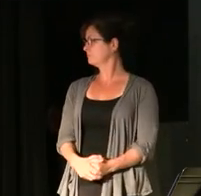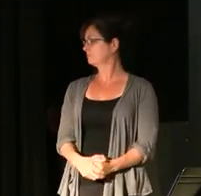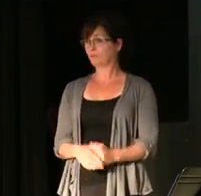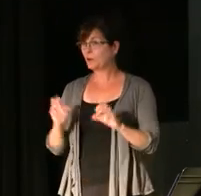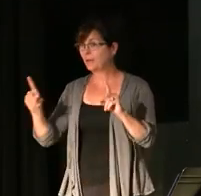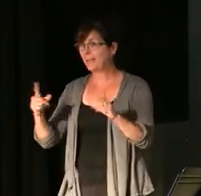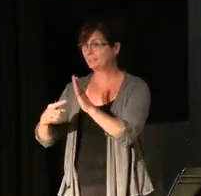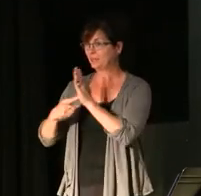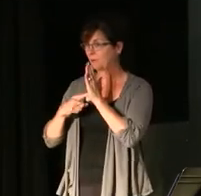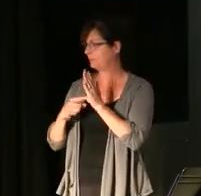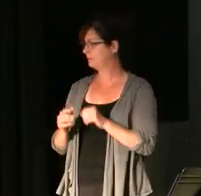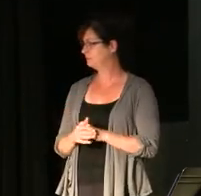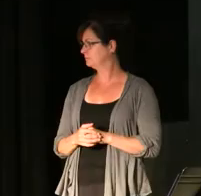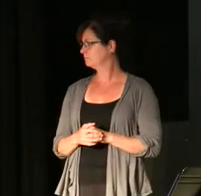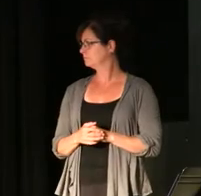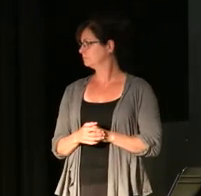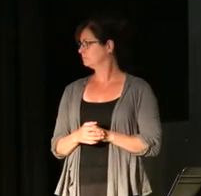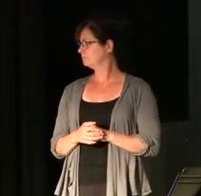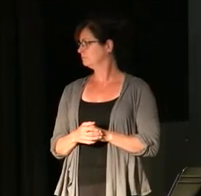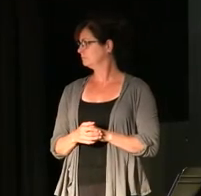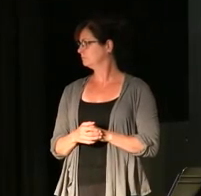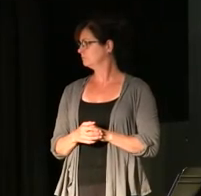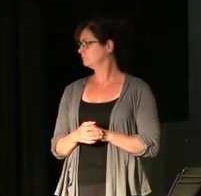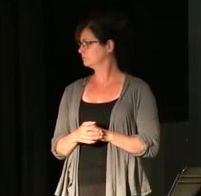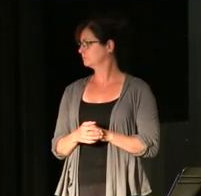Okay, show me.